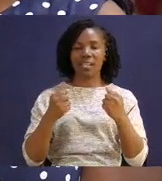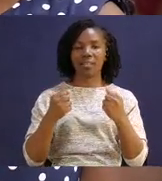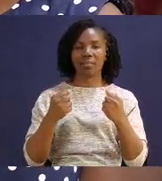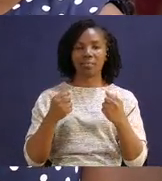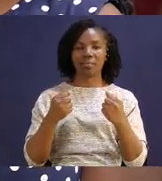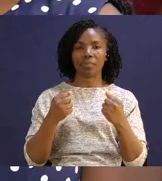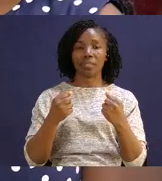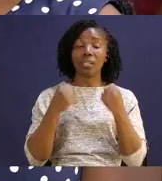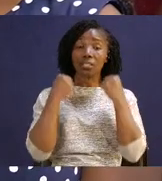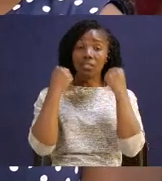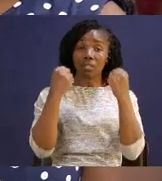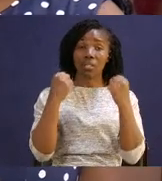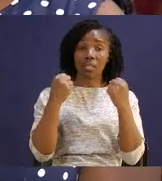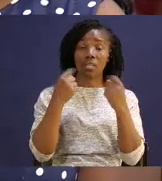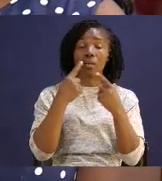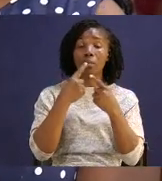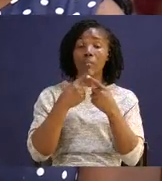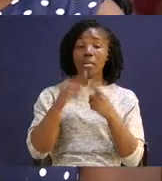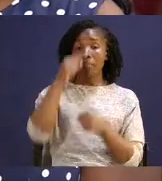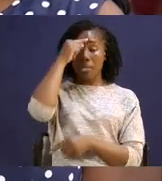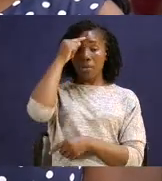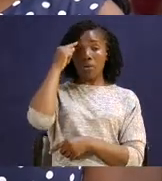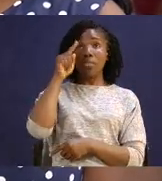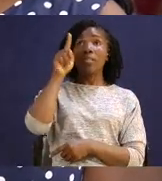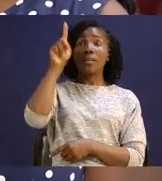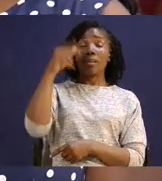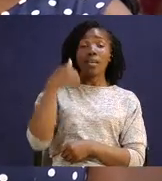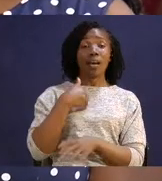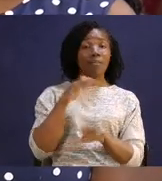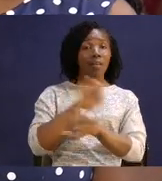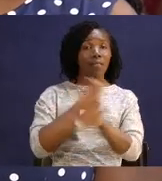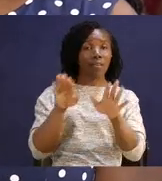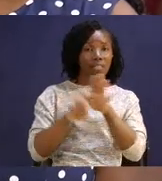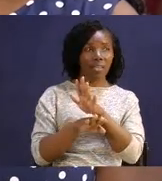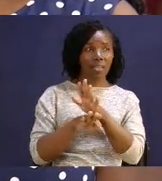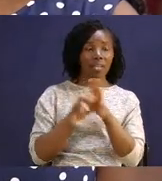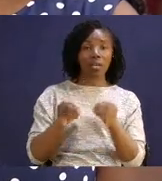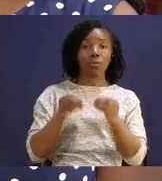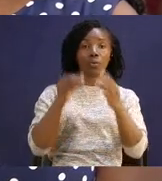though he has it, he cannot just give it to you, because it was already